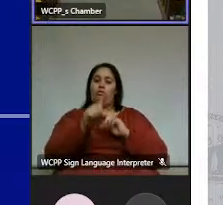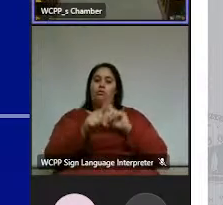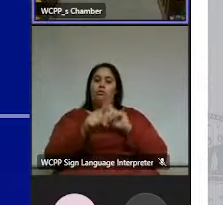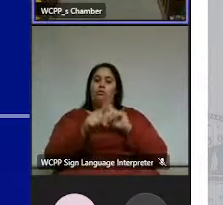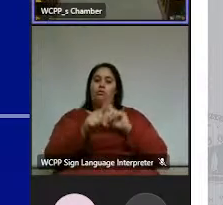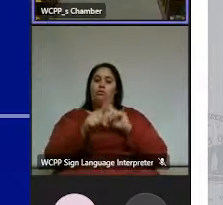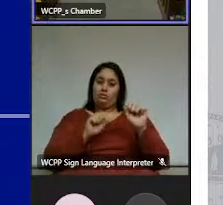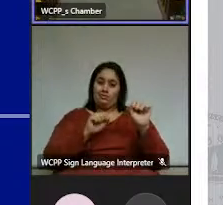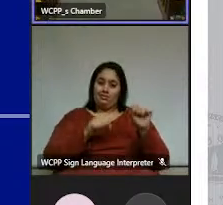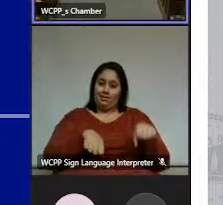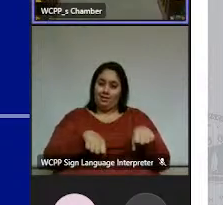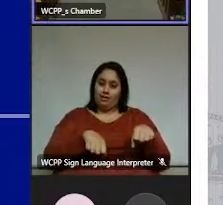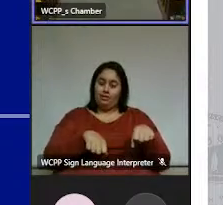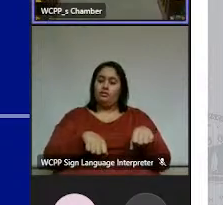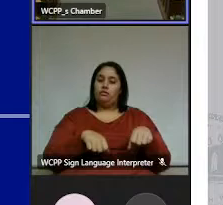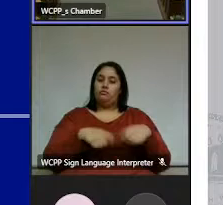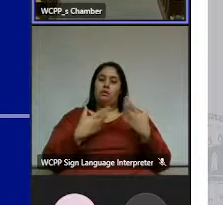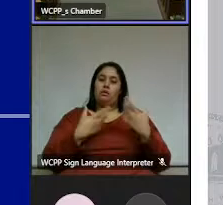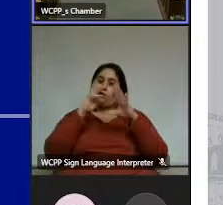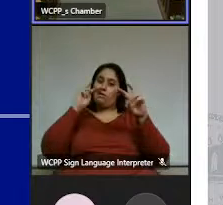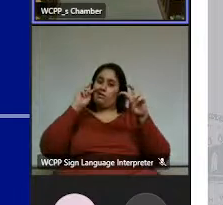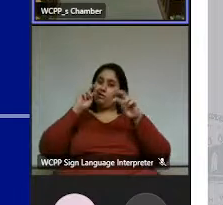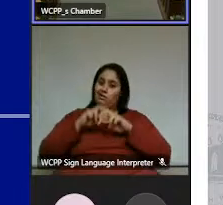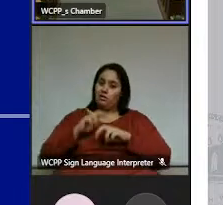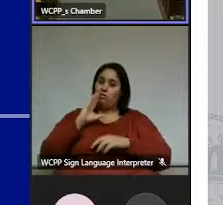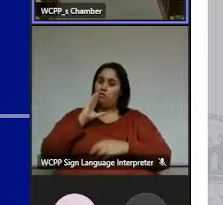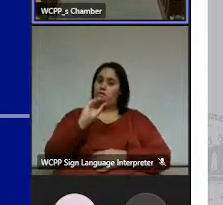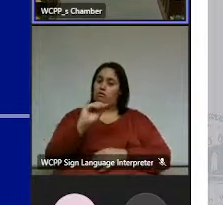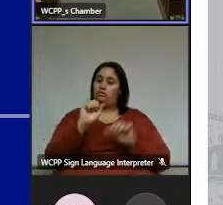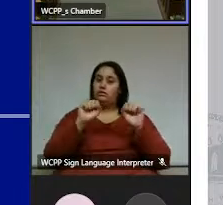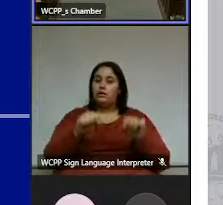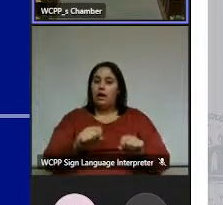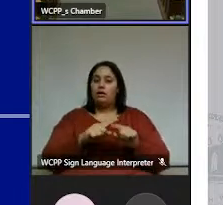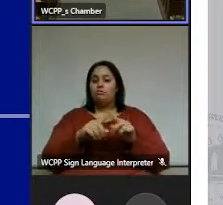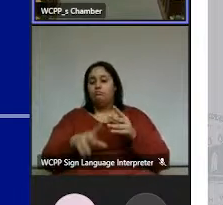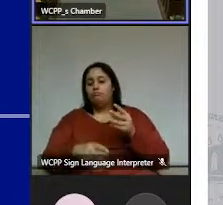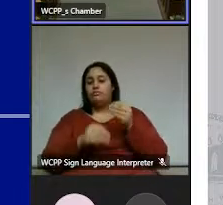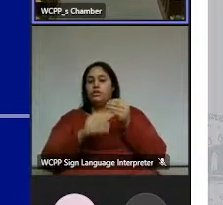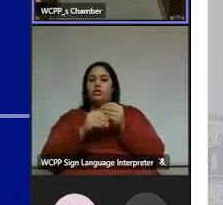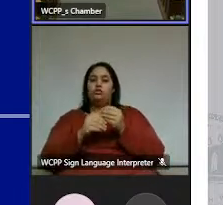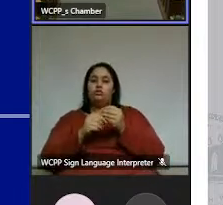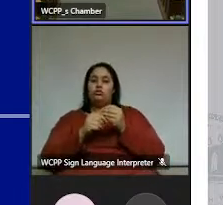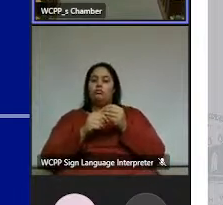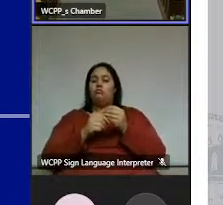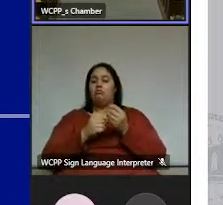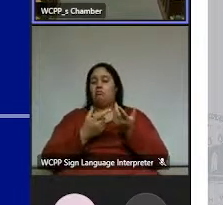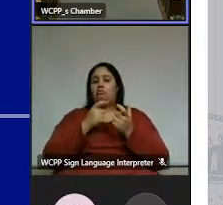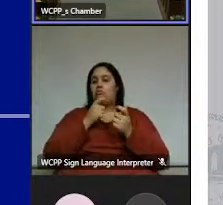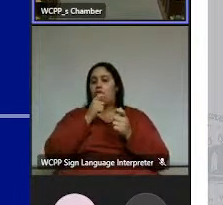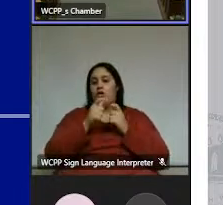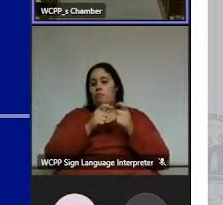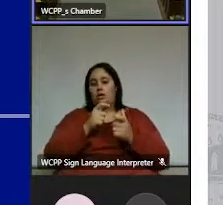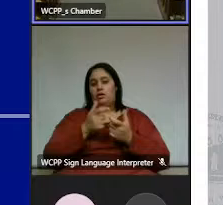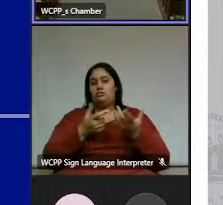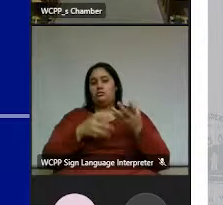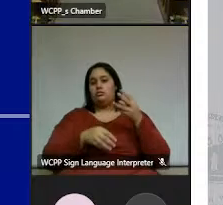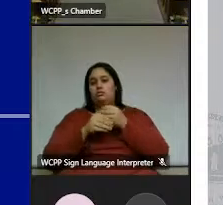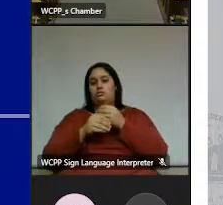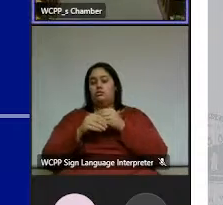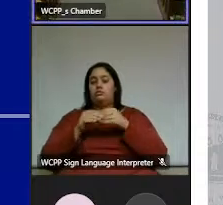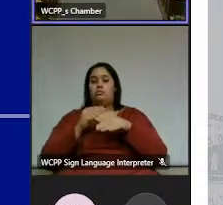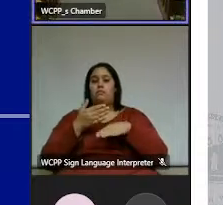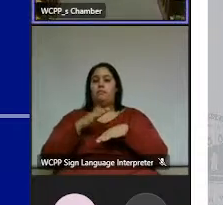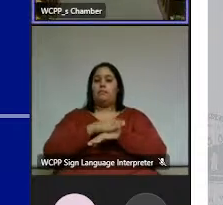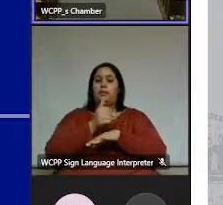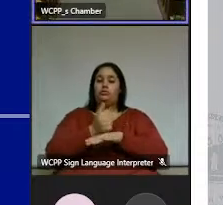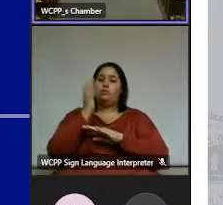and questions for clarity, for additional expansion on what has been stated.